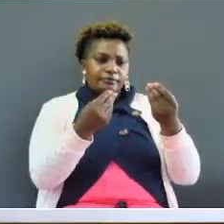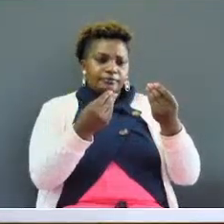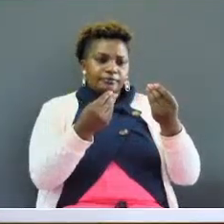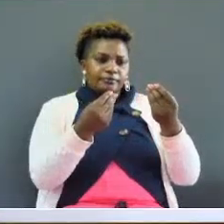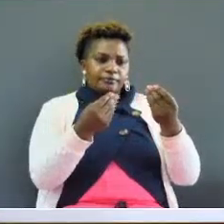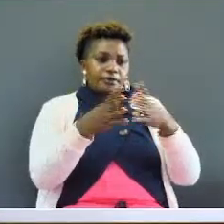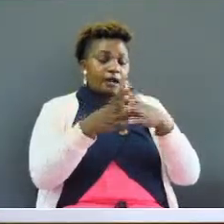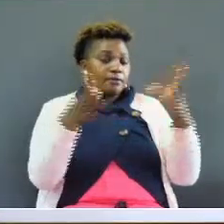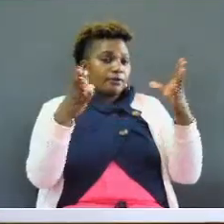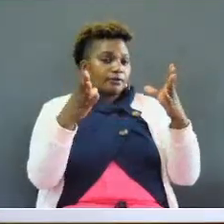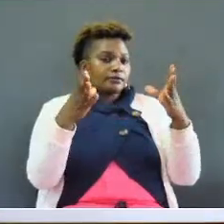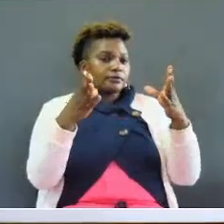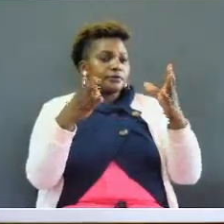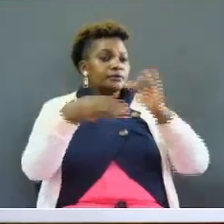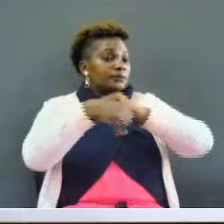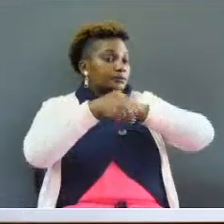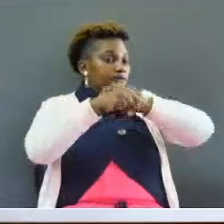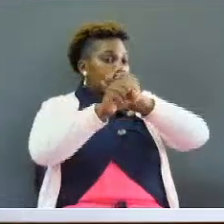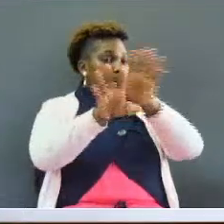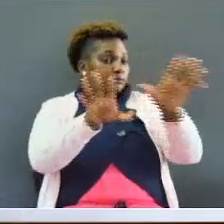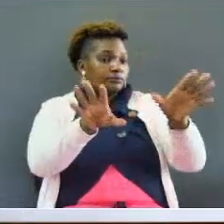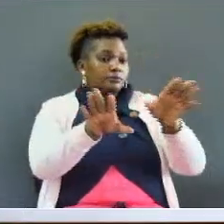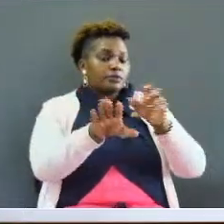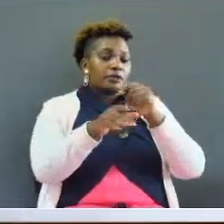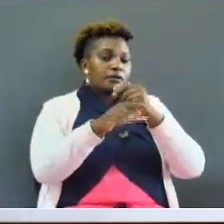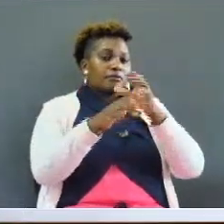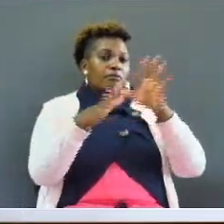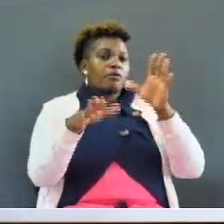It is more transmissible than